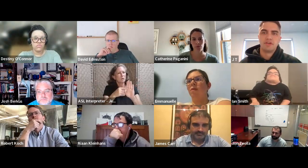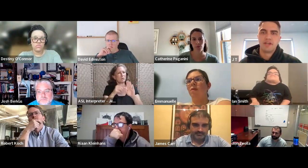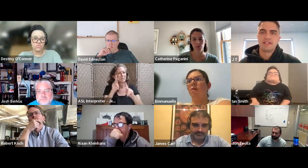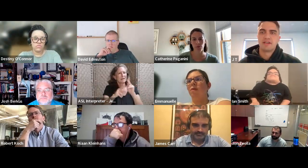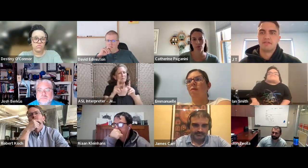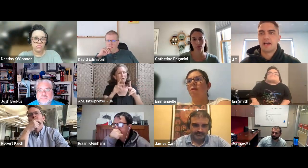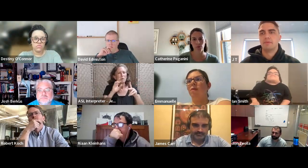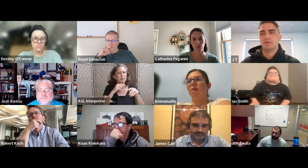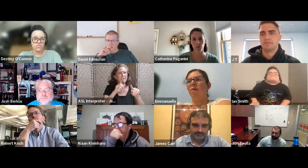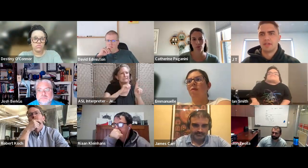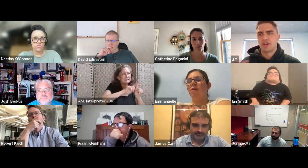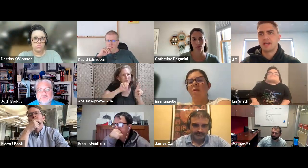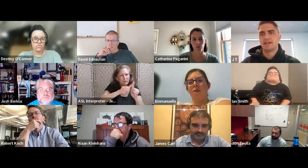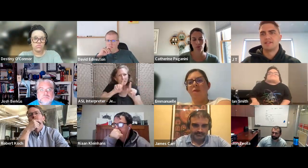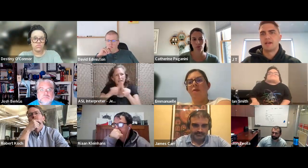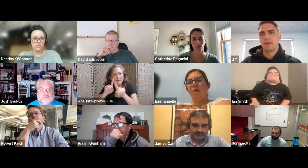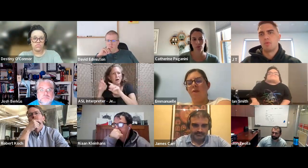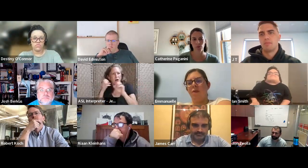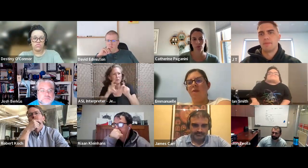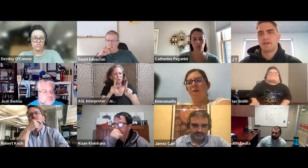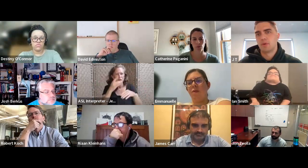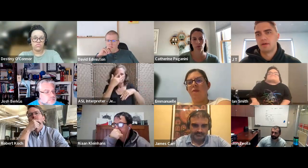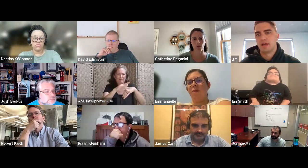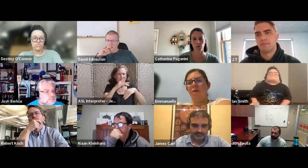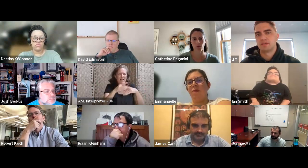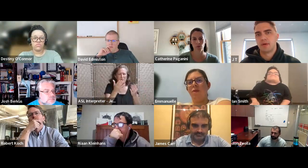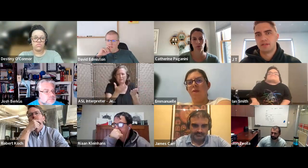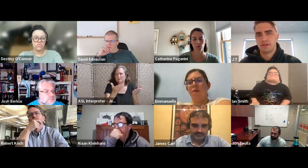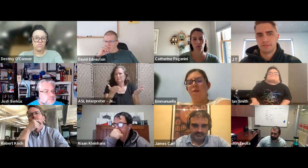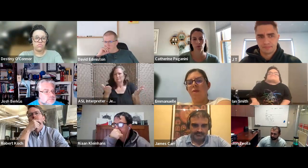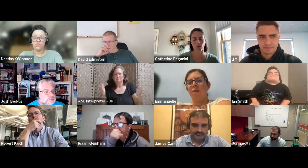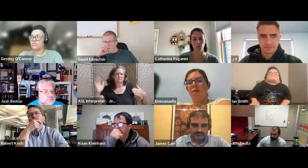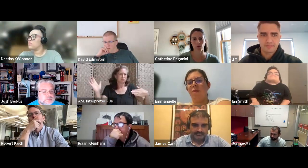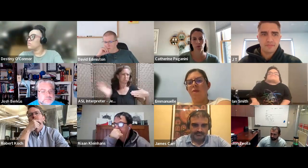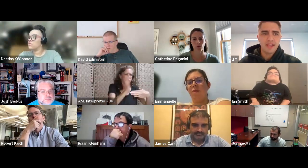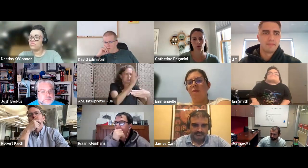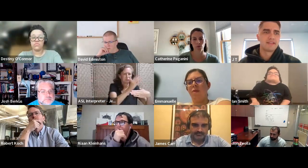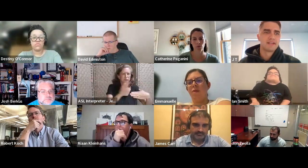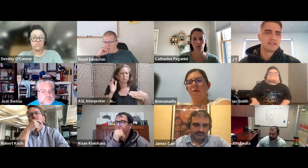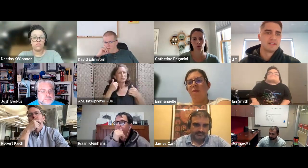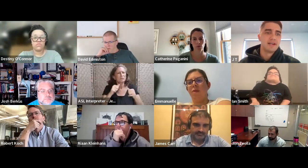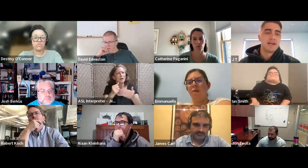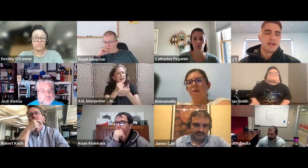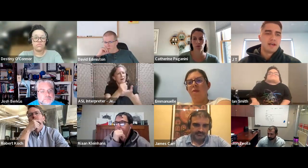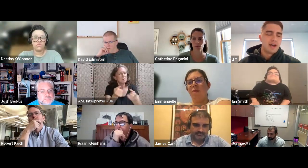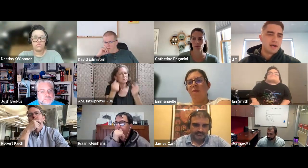different opportunities that are available, and try and get an understanding about what might be the best way to help make